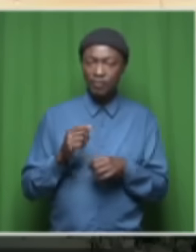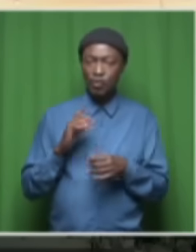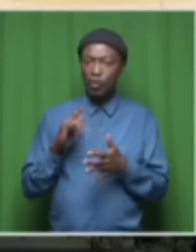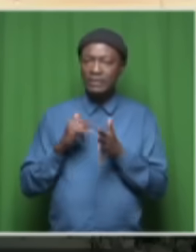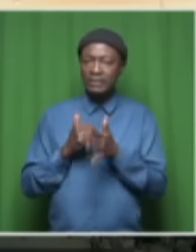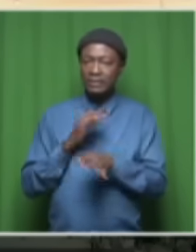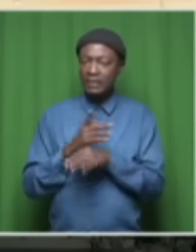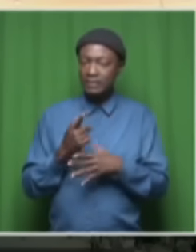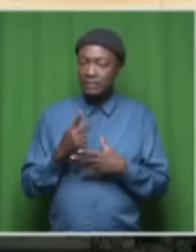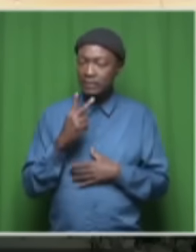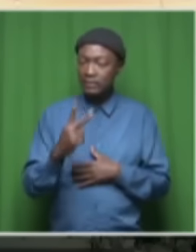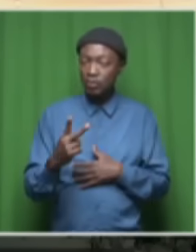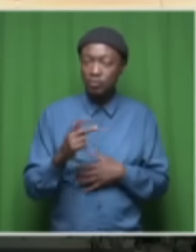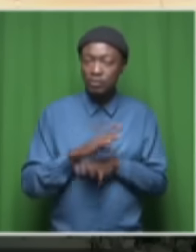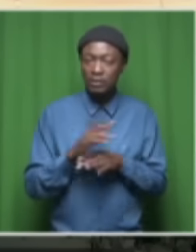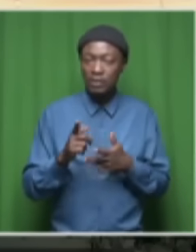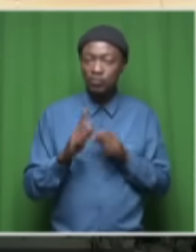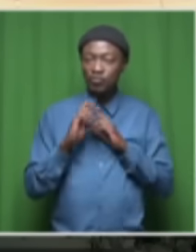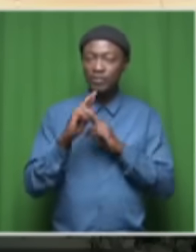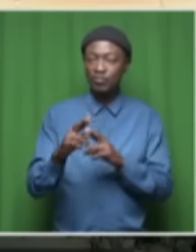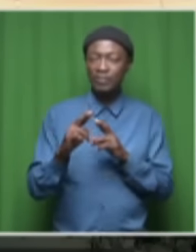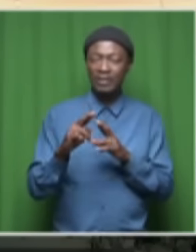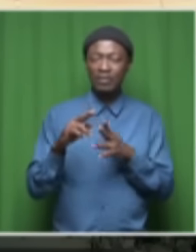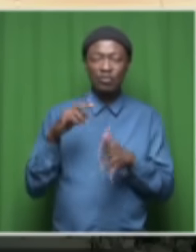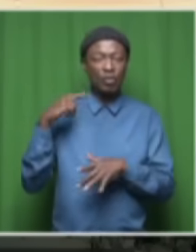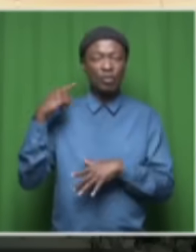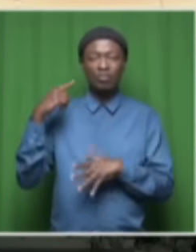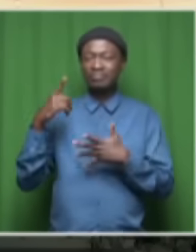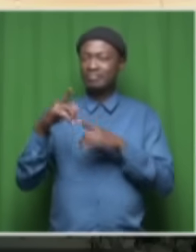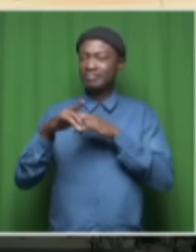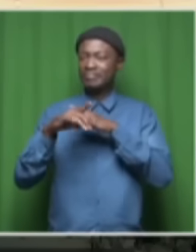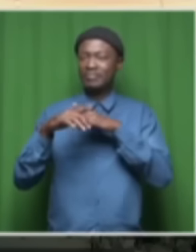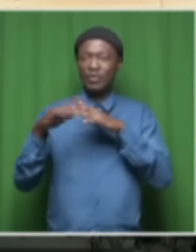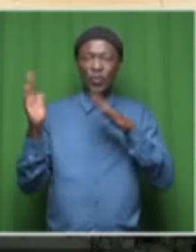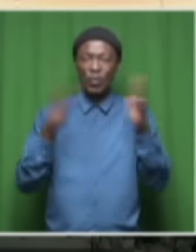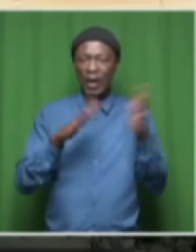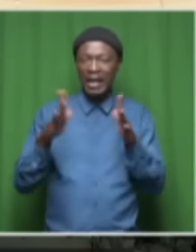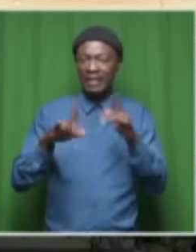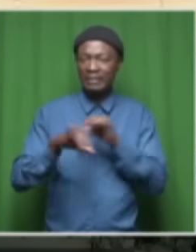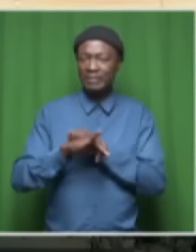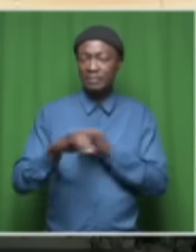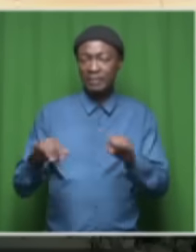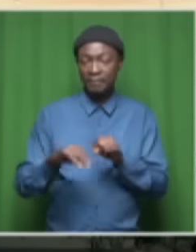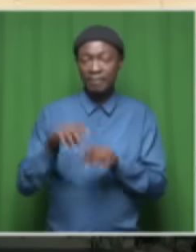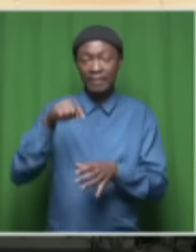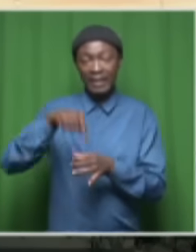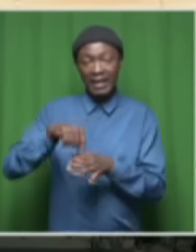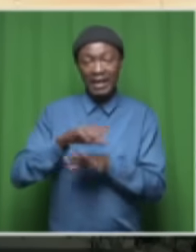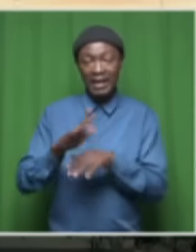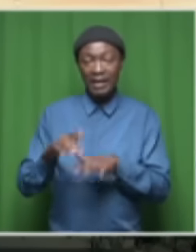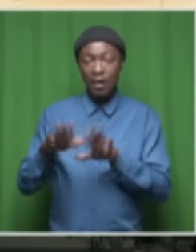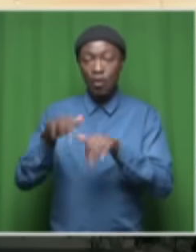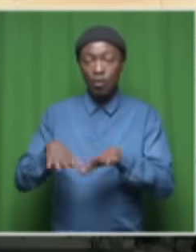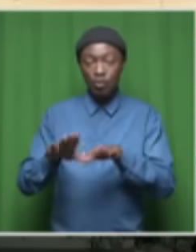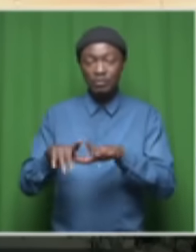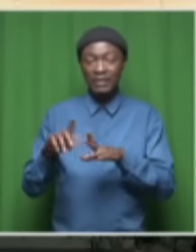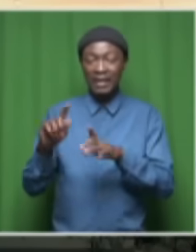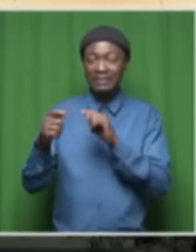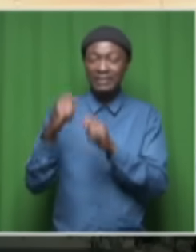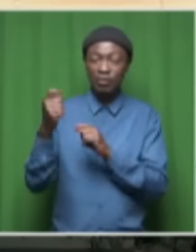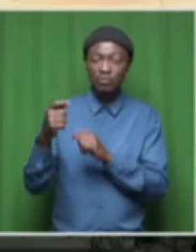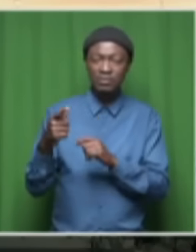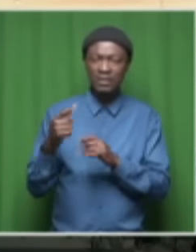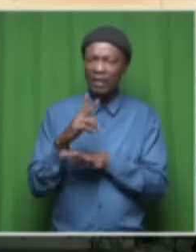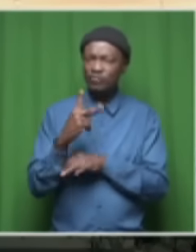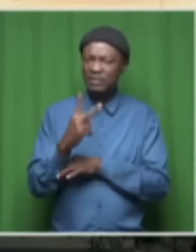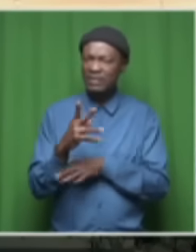have been reporting on the craziest of weather conditions in our coastal towns.